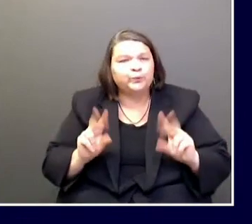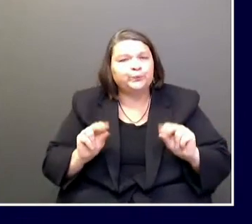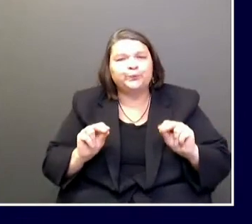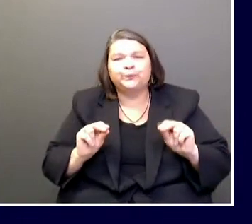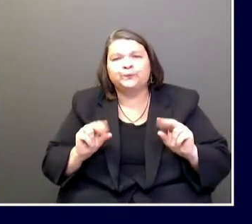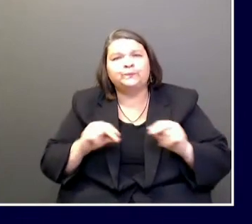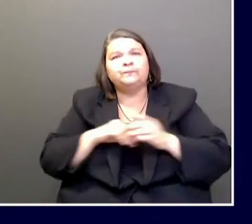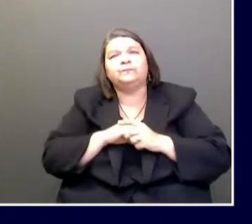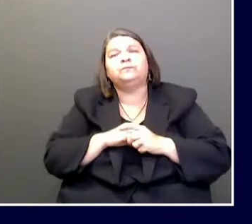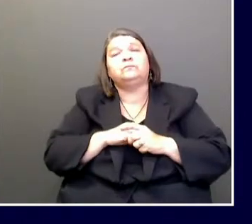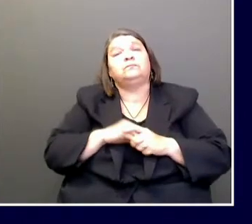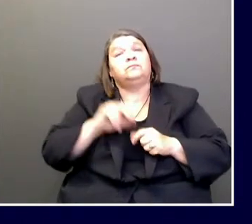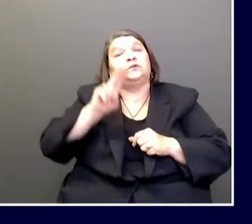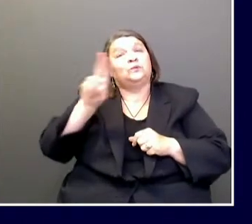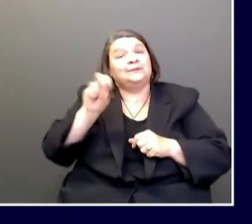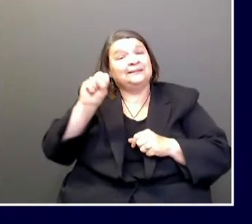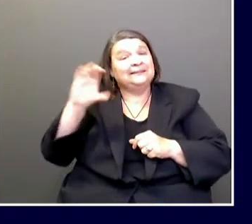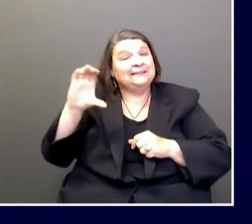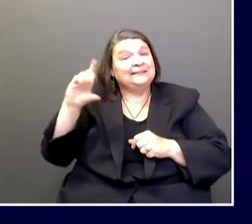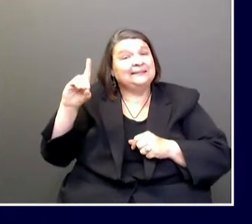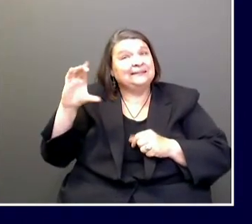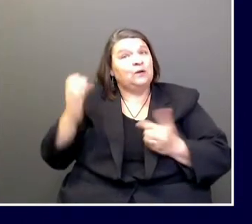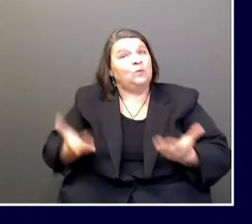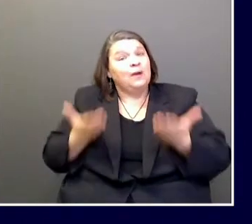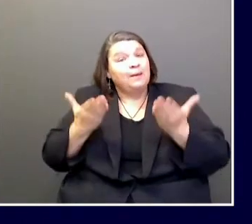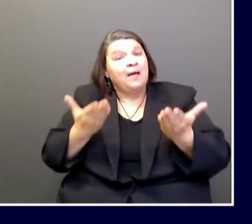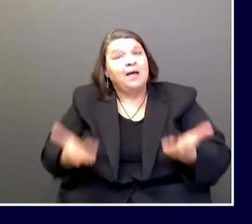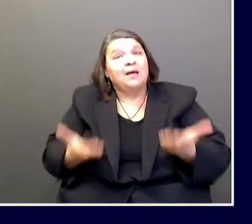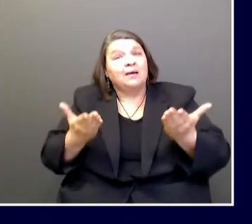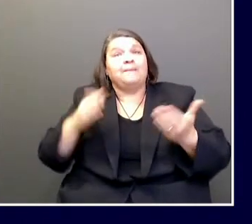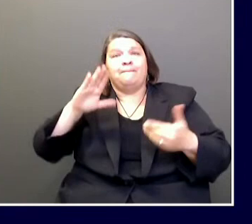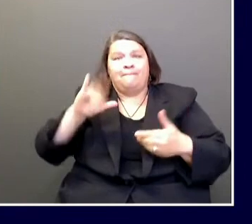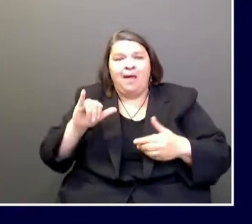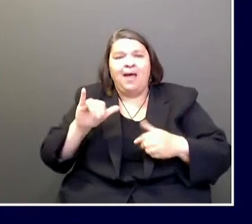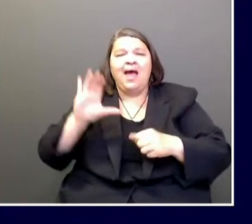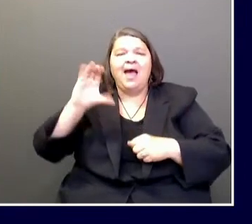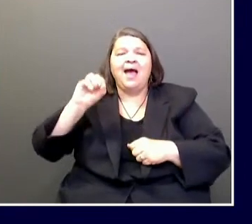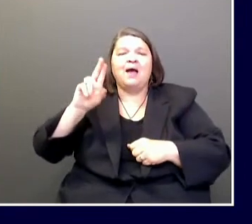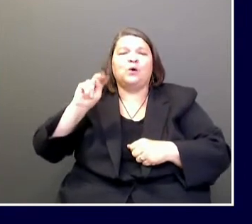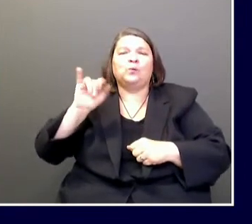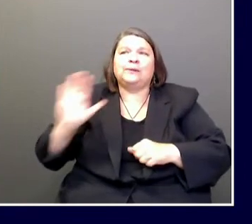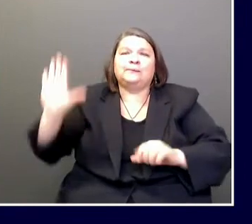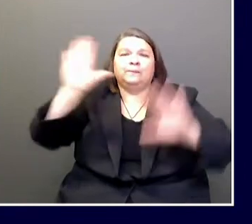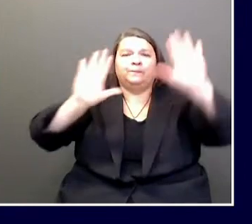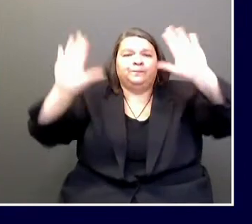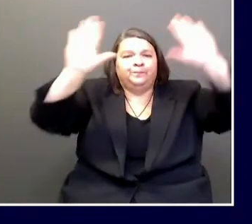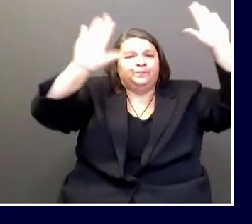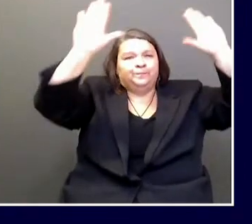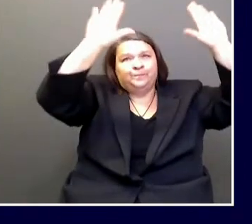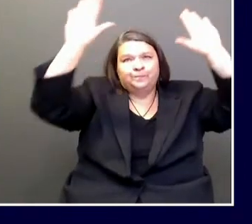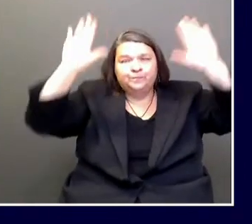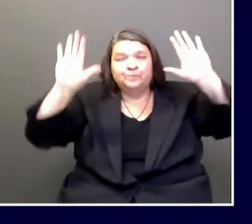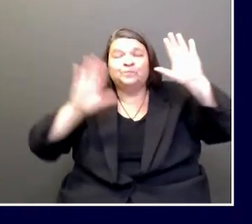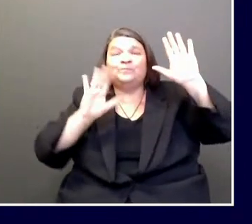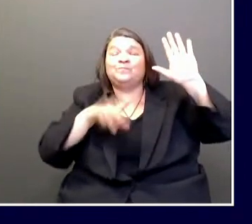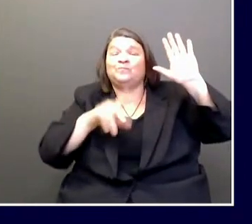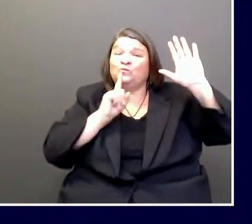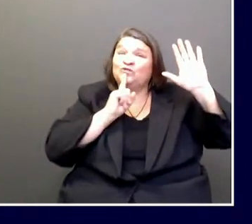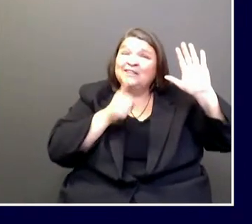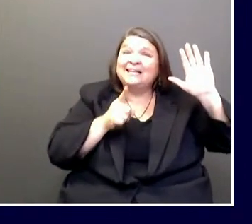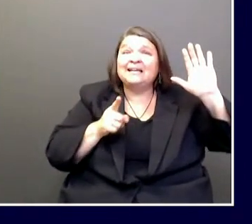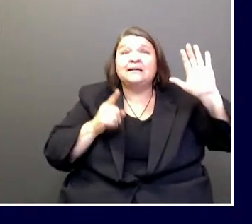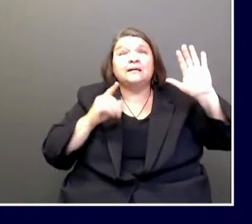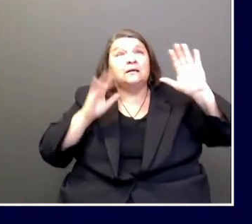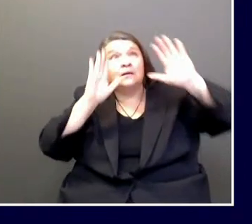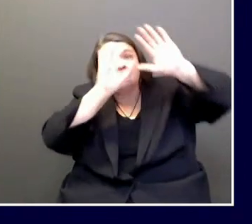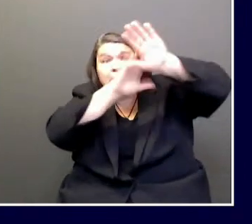And secondly, it would be for many people to suggest that there's a risk there that doesn't actually exist. It could exist, and if